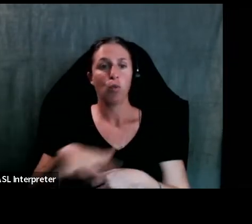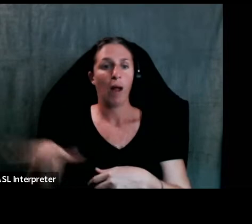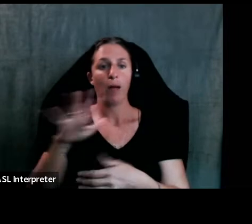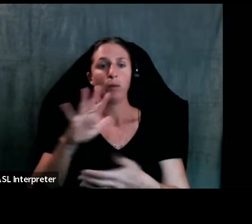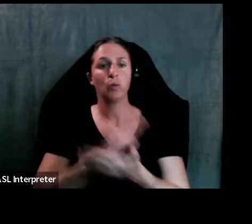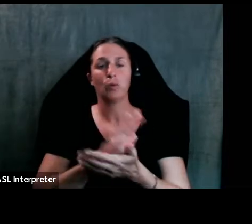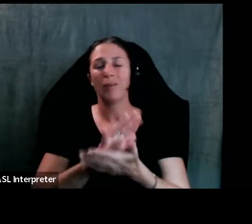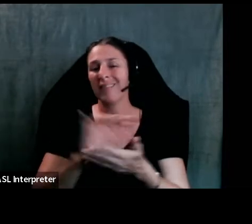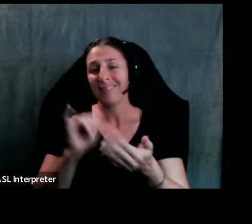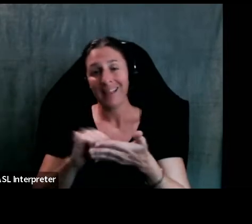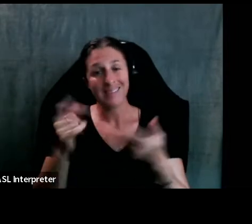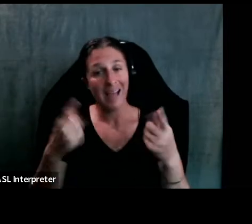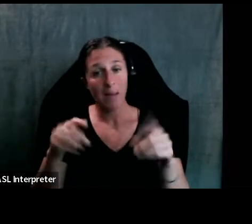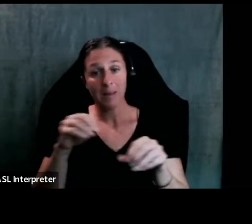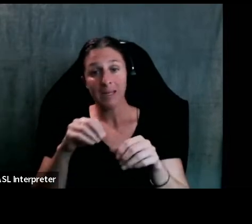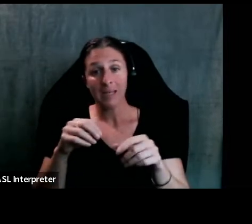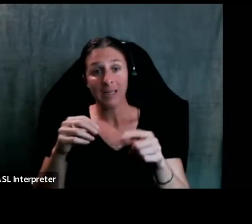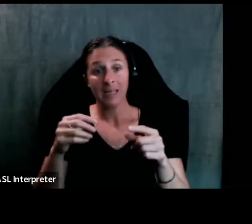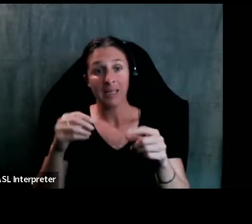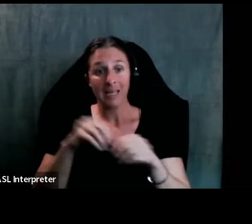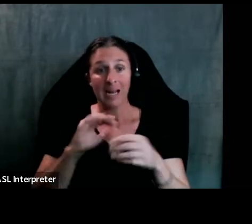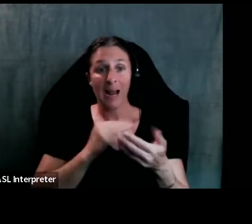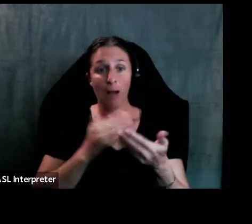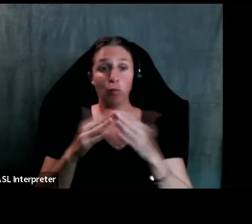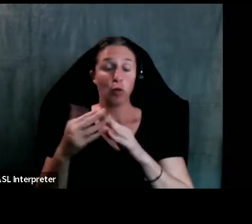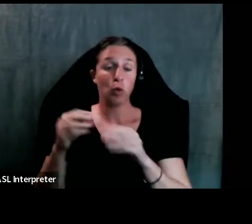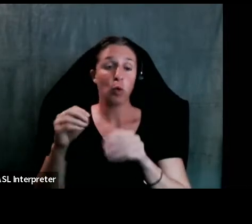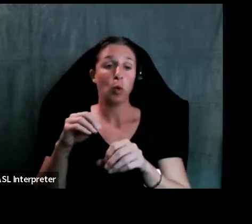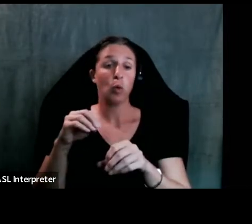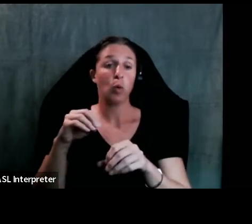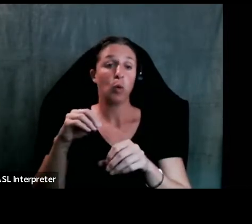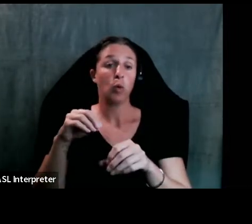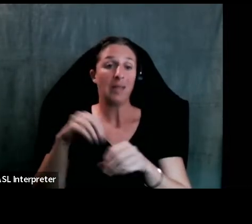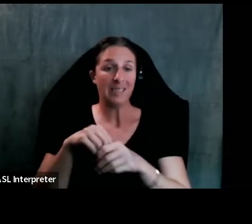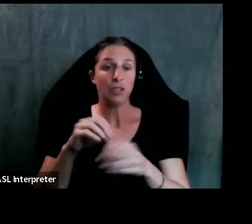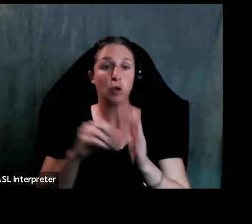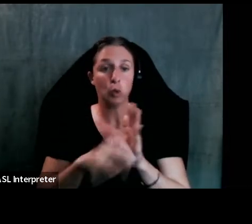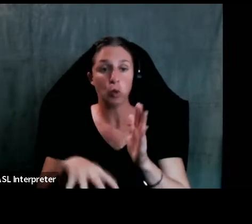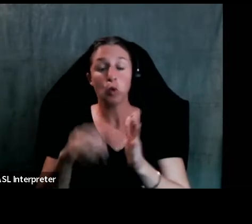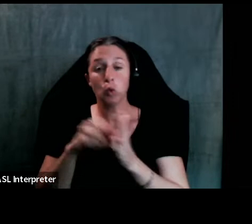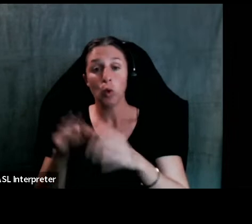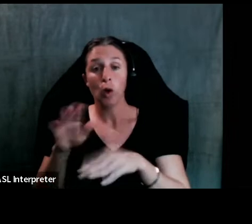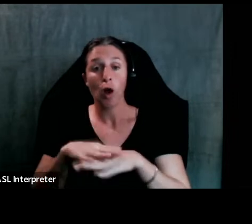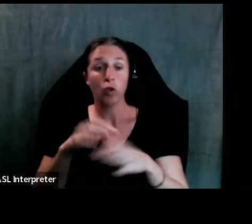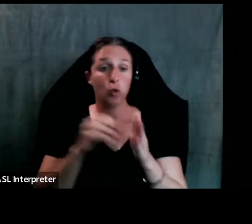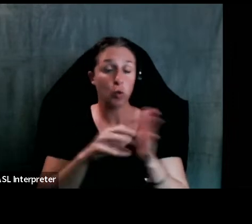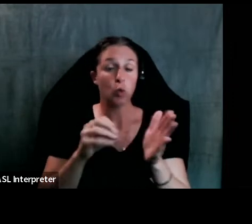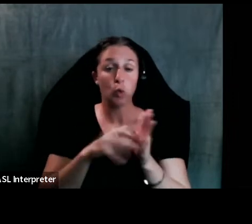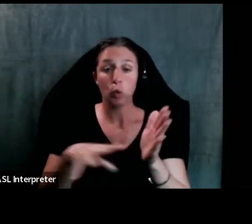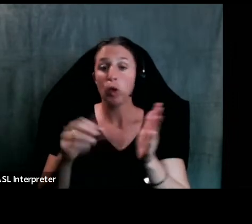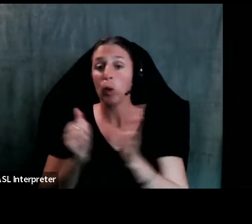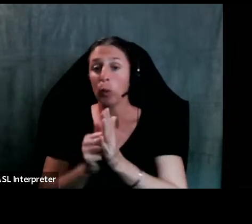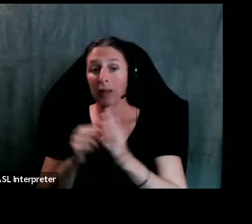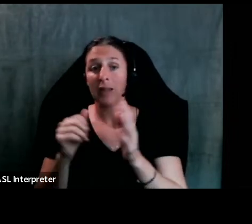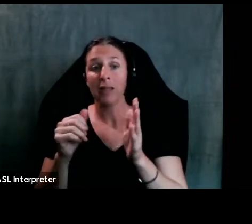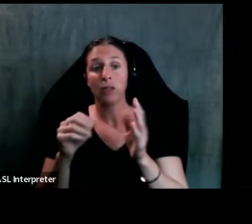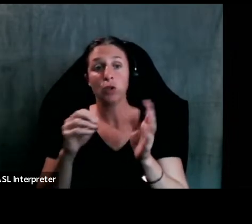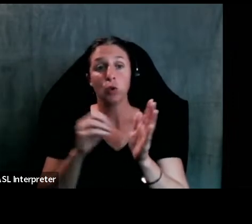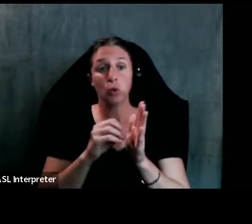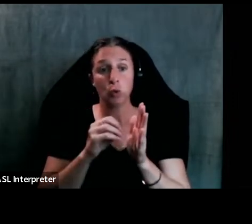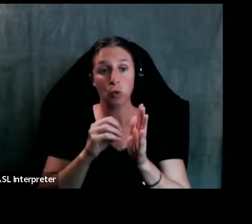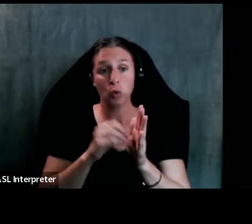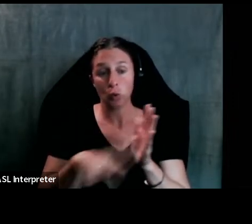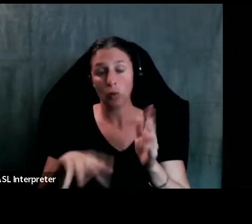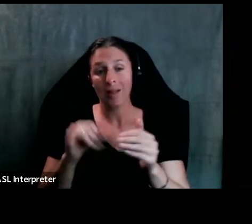in our community with students, student on students, students with students, and it is a learned behavior,